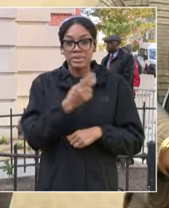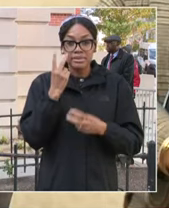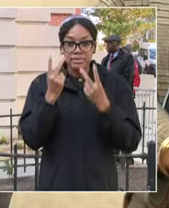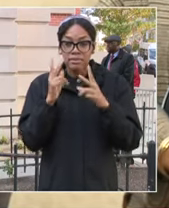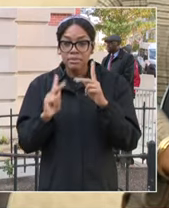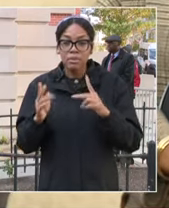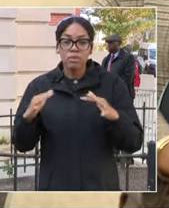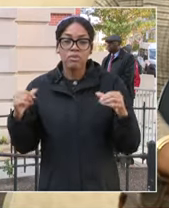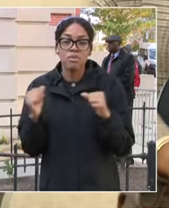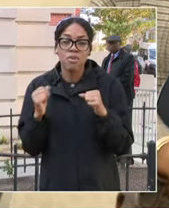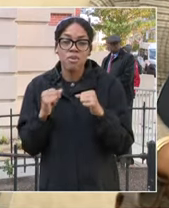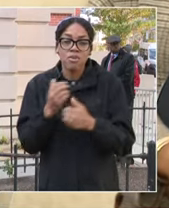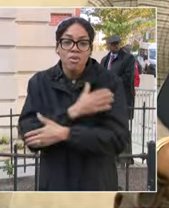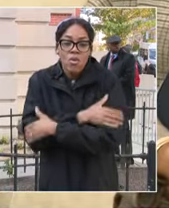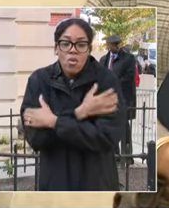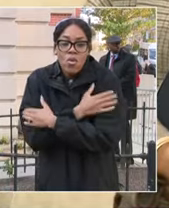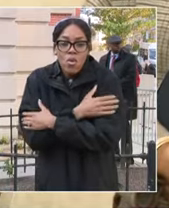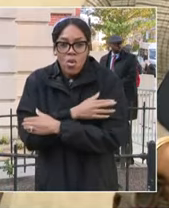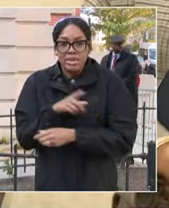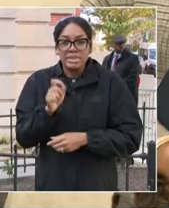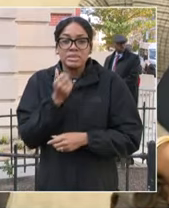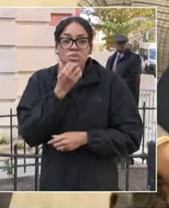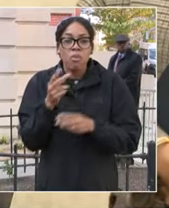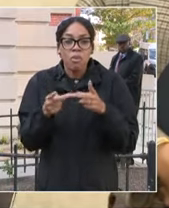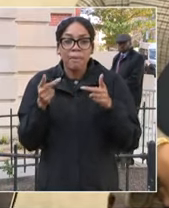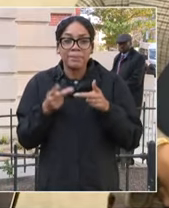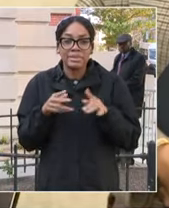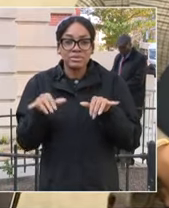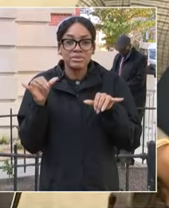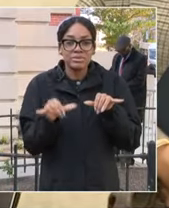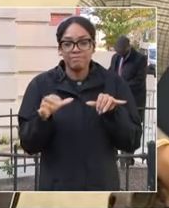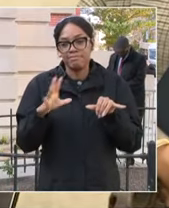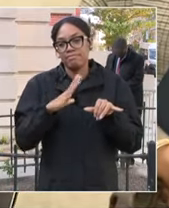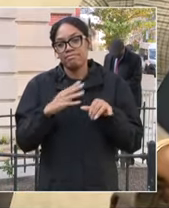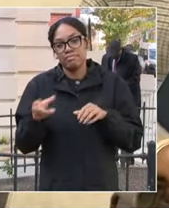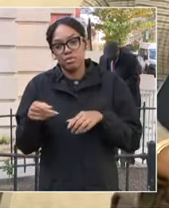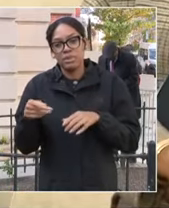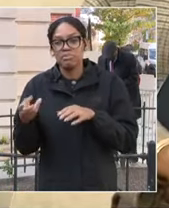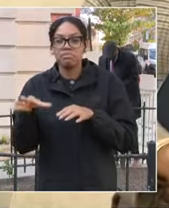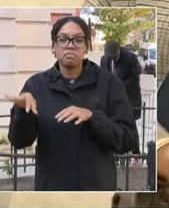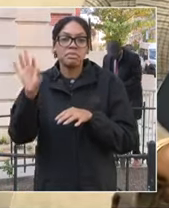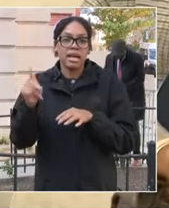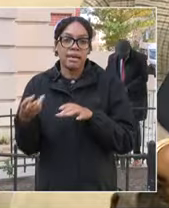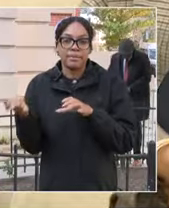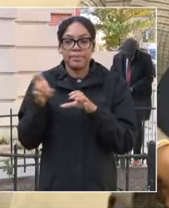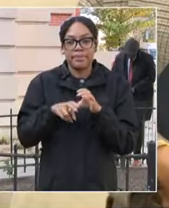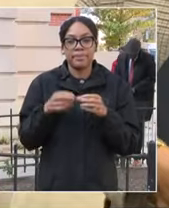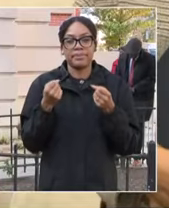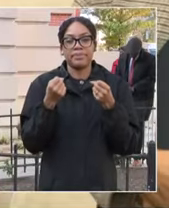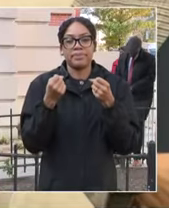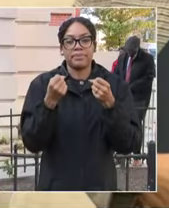up people who are hungry and need to eat something to eat. We protect